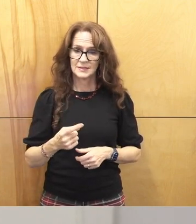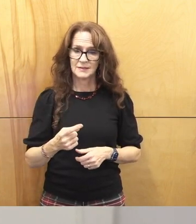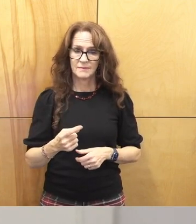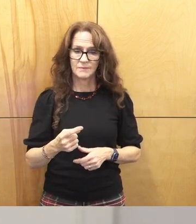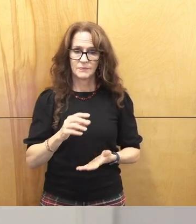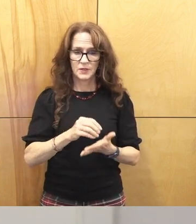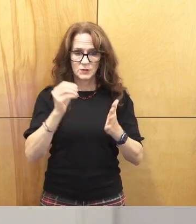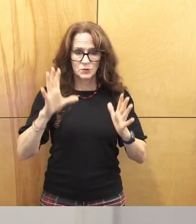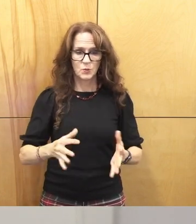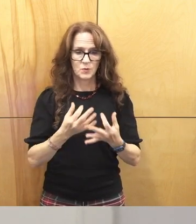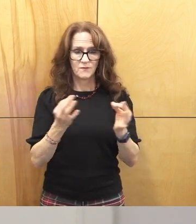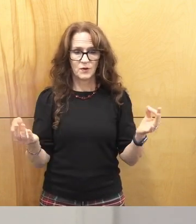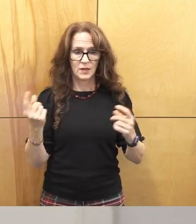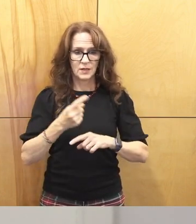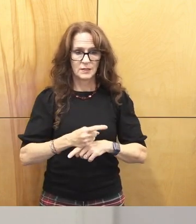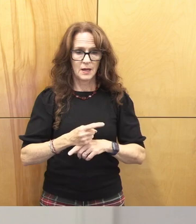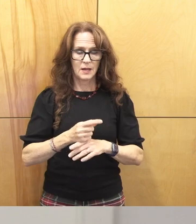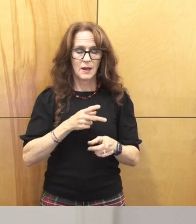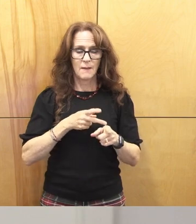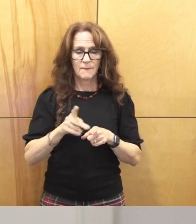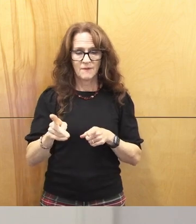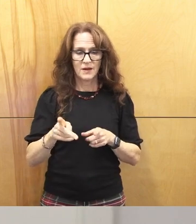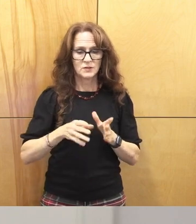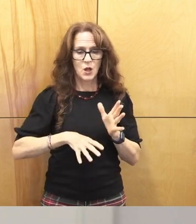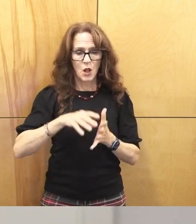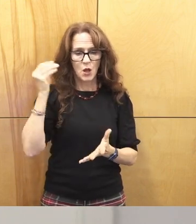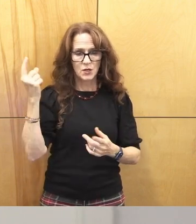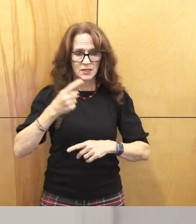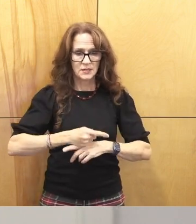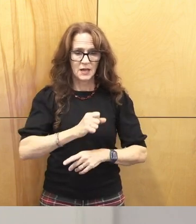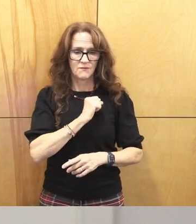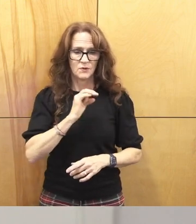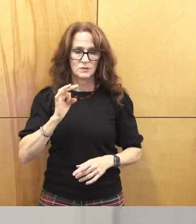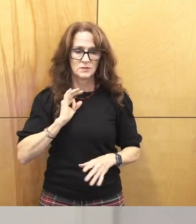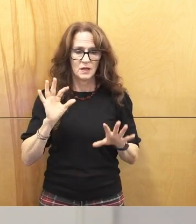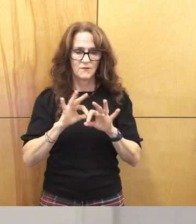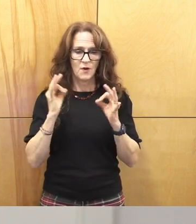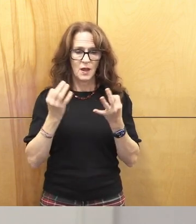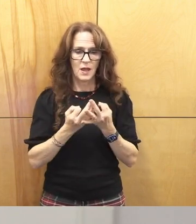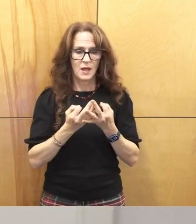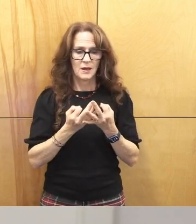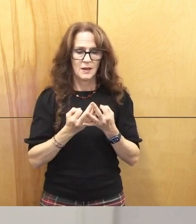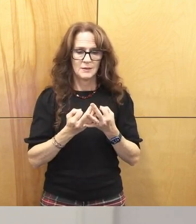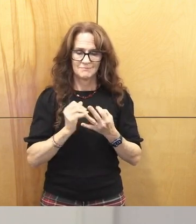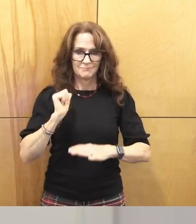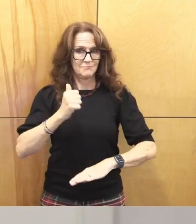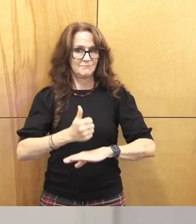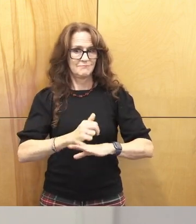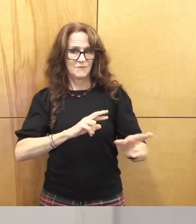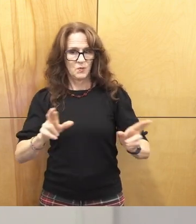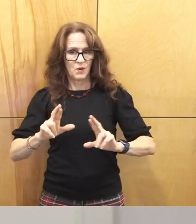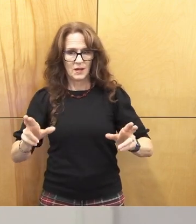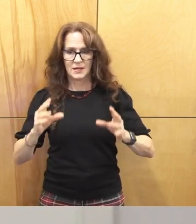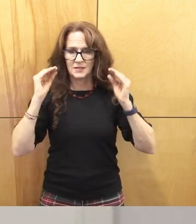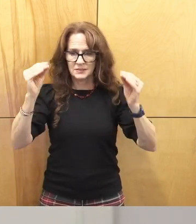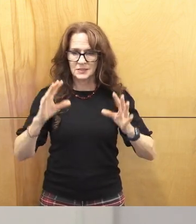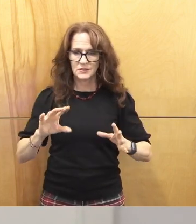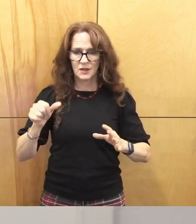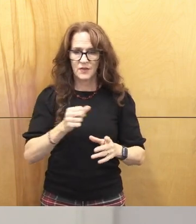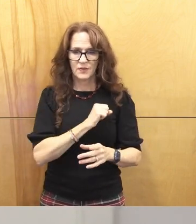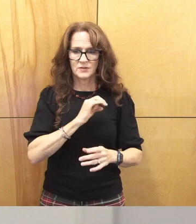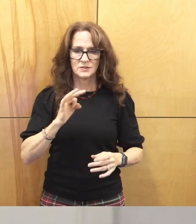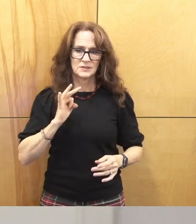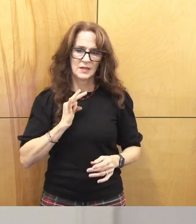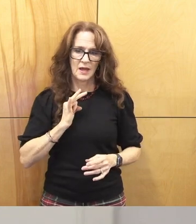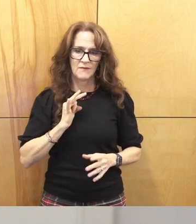Free Day, which is a professional learning day for staff. And so for families to make alternate arrangements, because teachers and other staff will